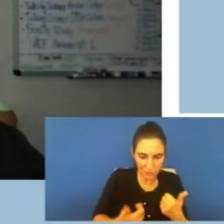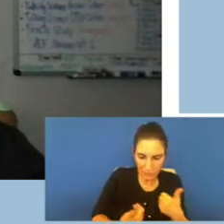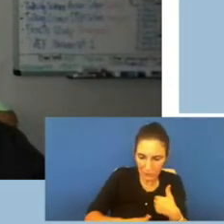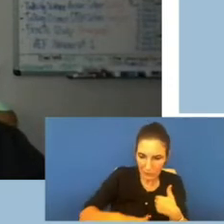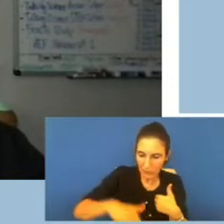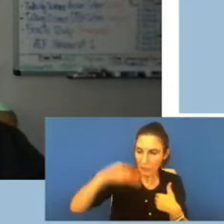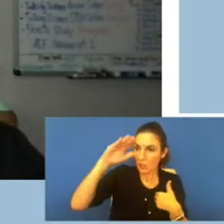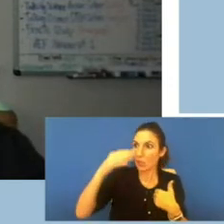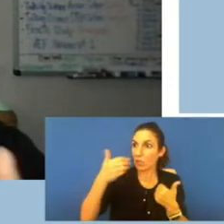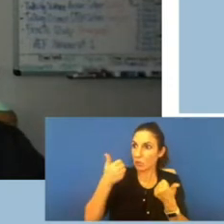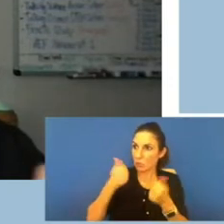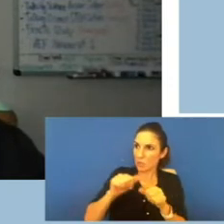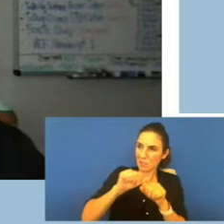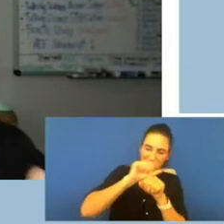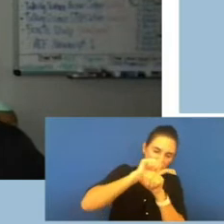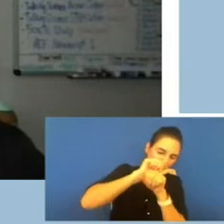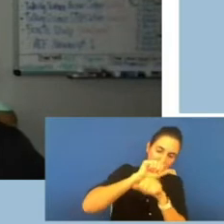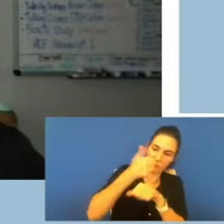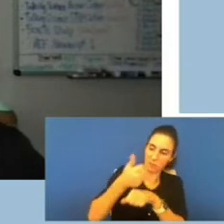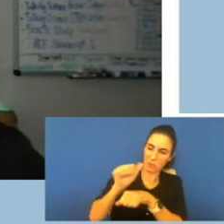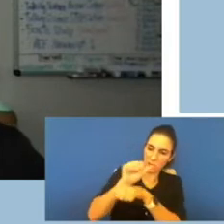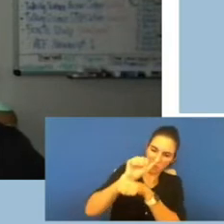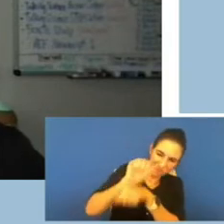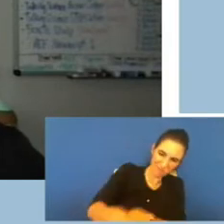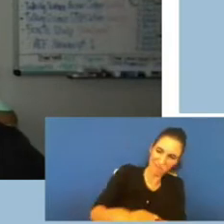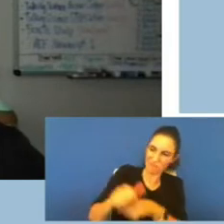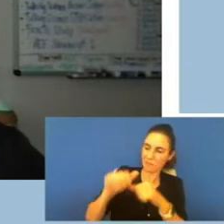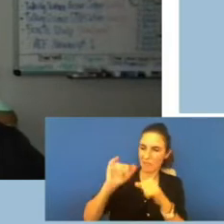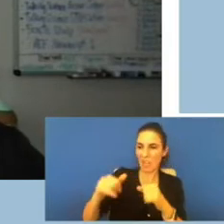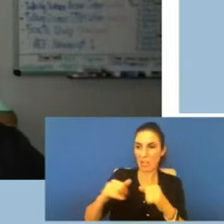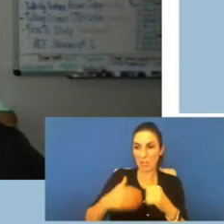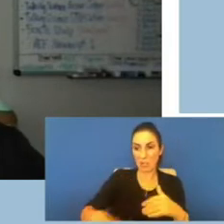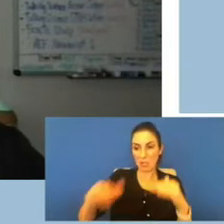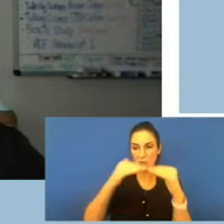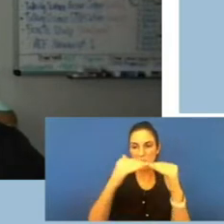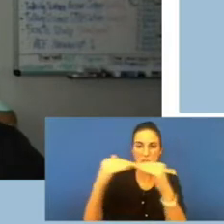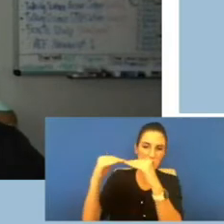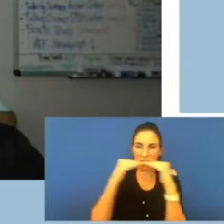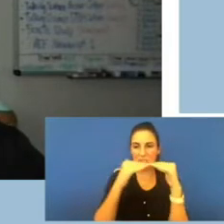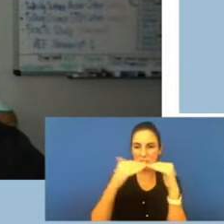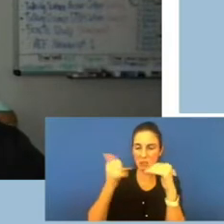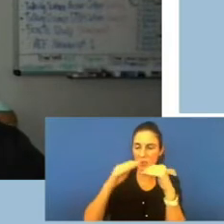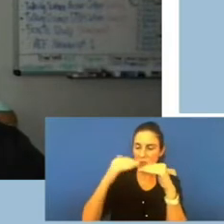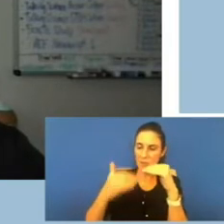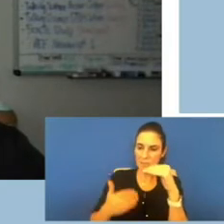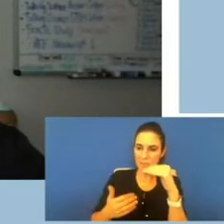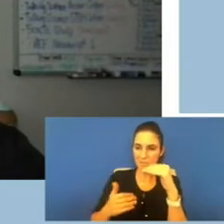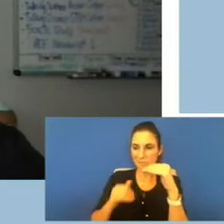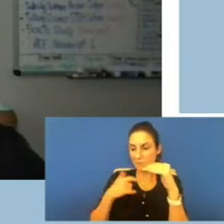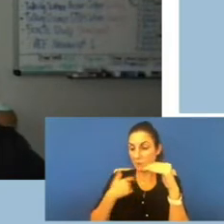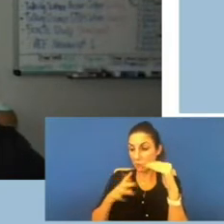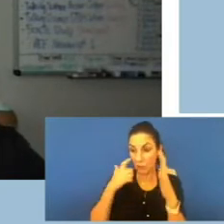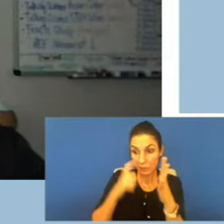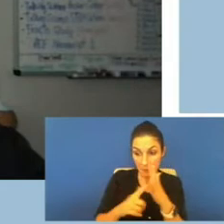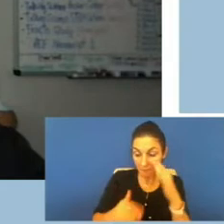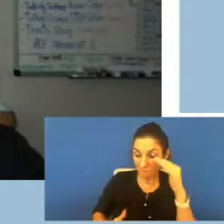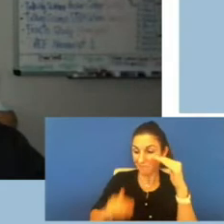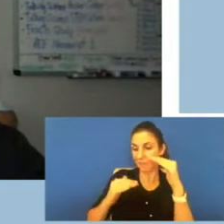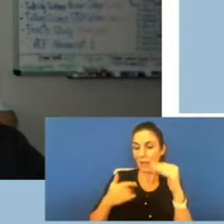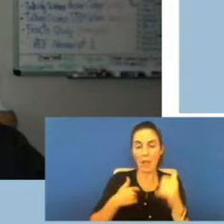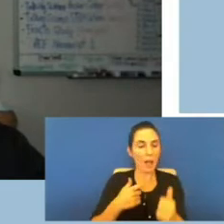injustice. And so to this day, I live in that tension that appears in Carla's story, how she lived in that tension, recognizing